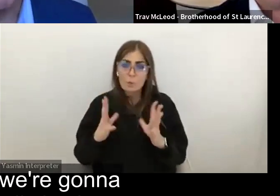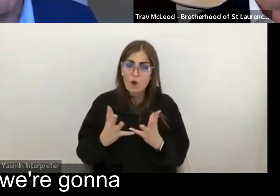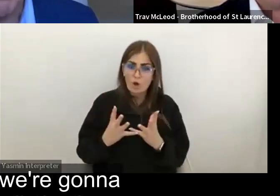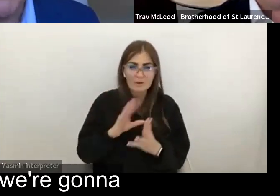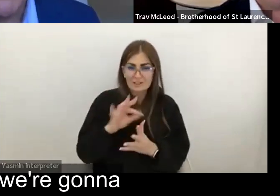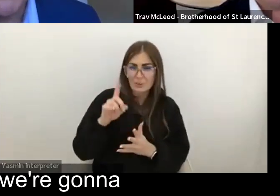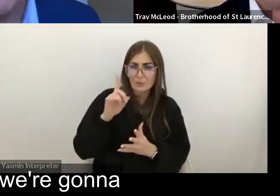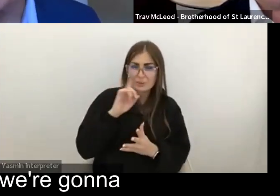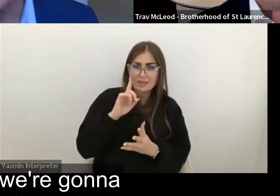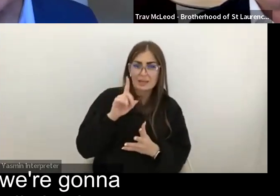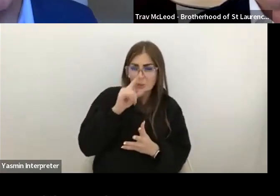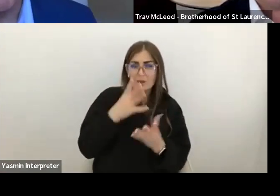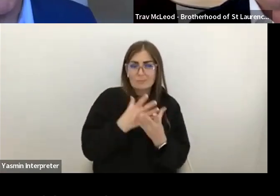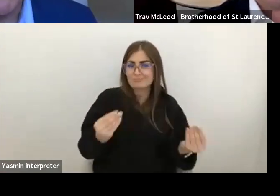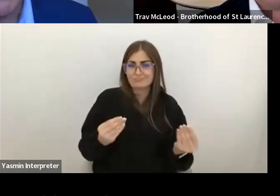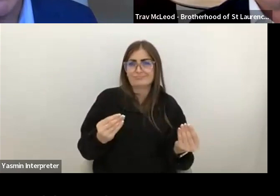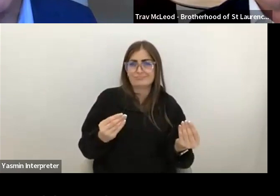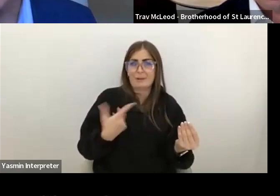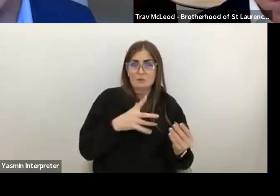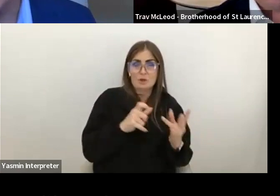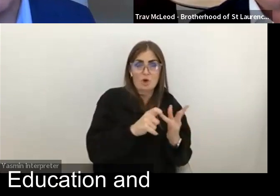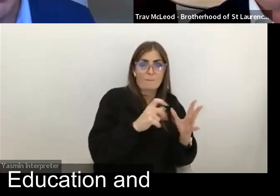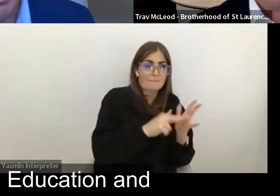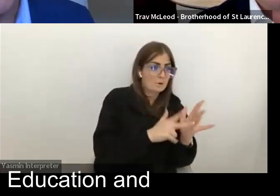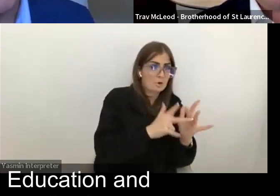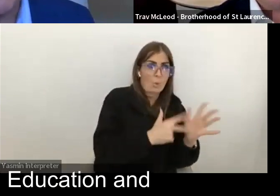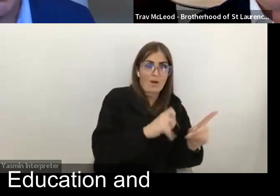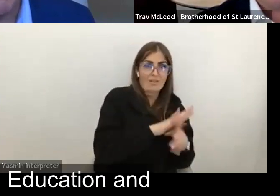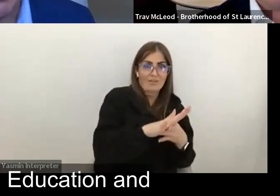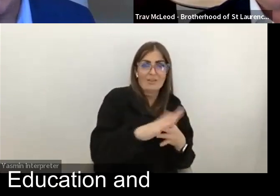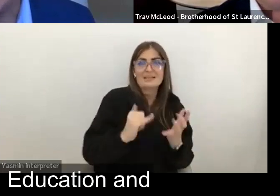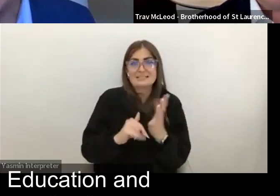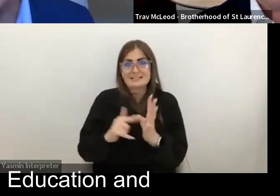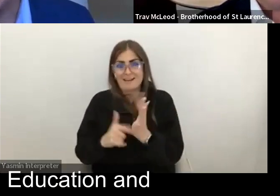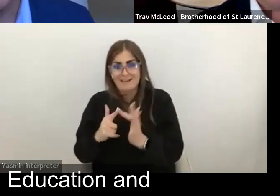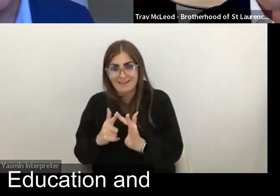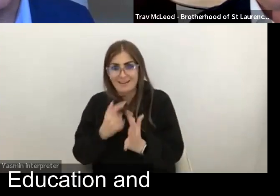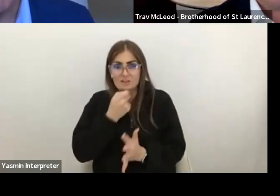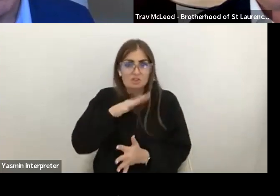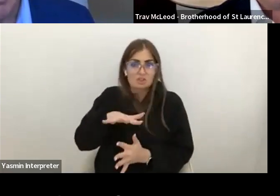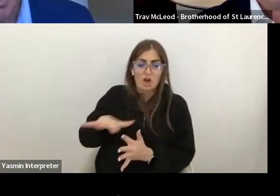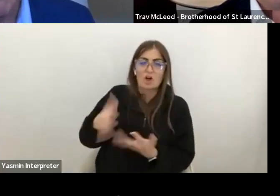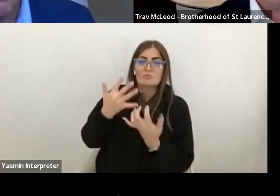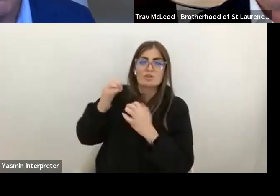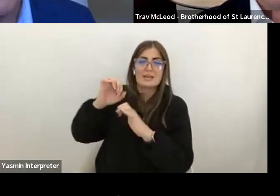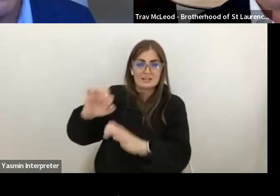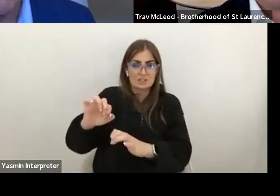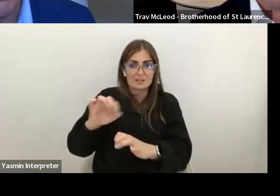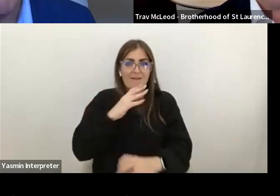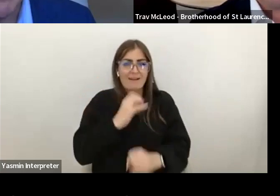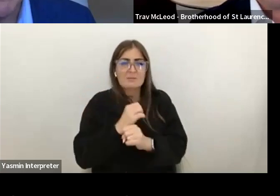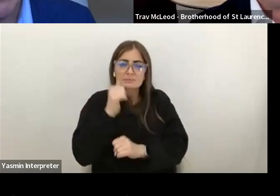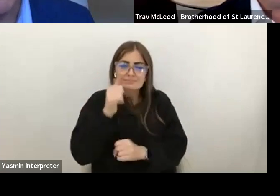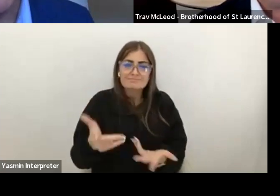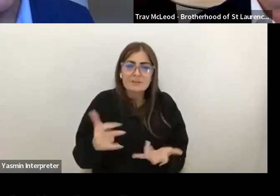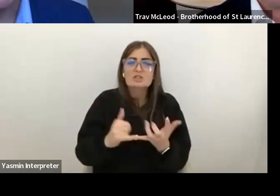don't think we're going to abolish the distinction between Commonwealth and states and health and education and child protection, etc. I think what we can hope for is that